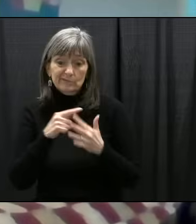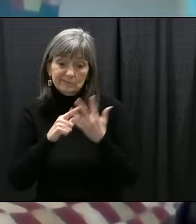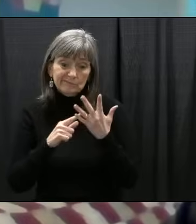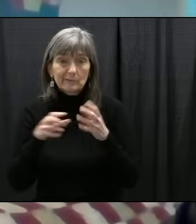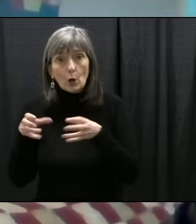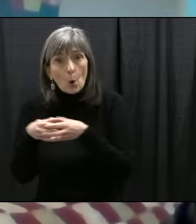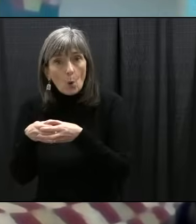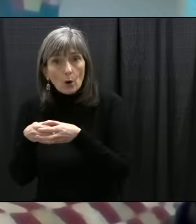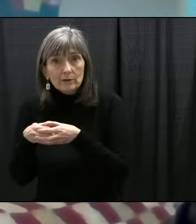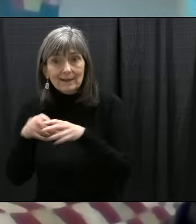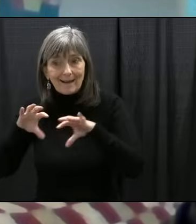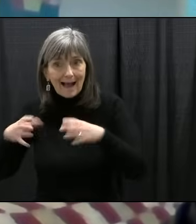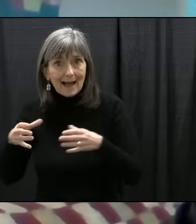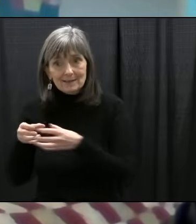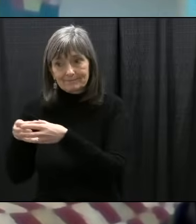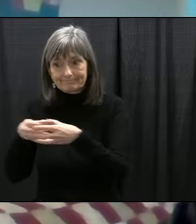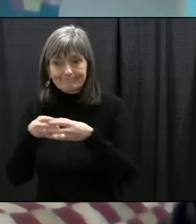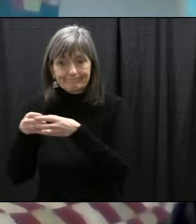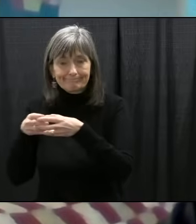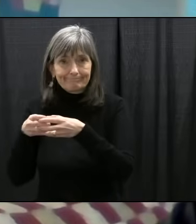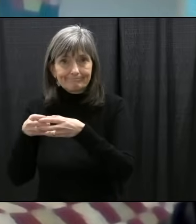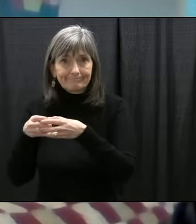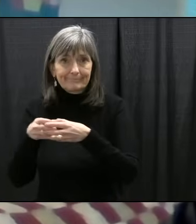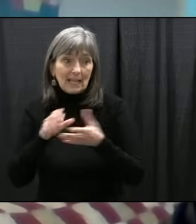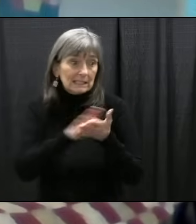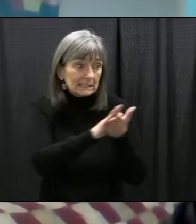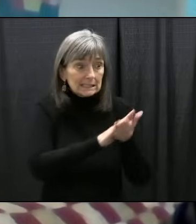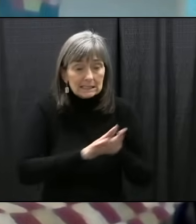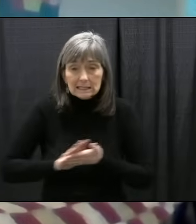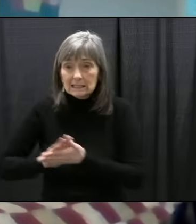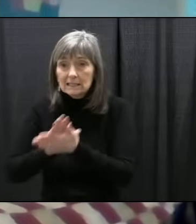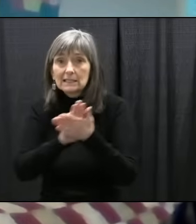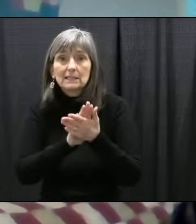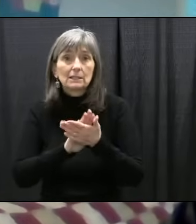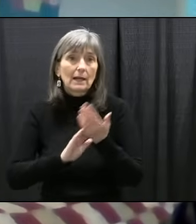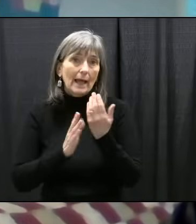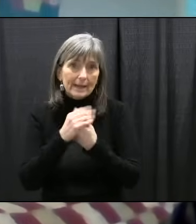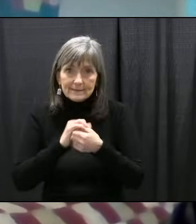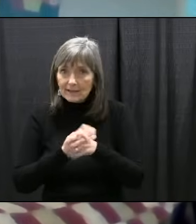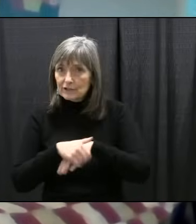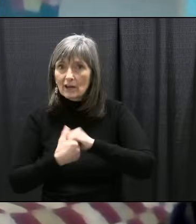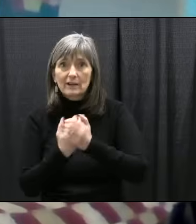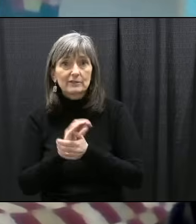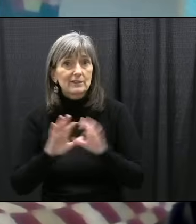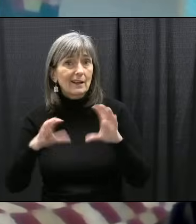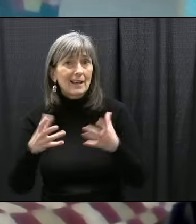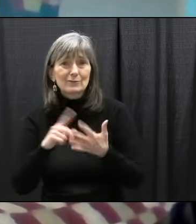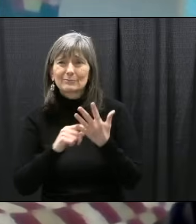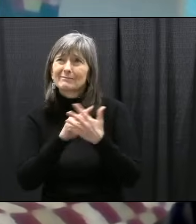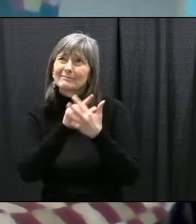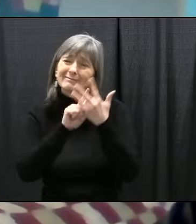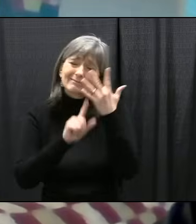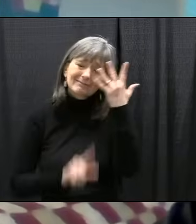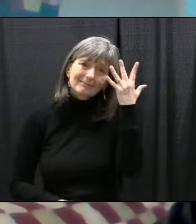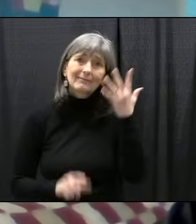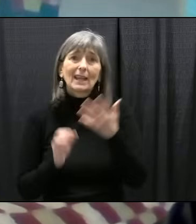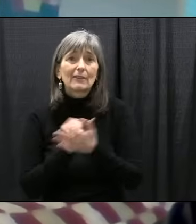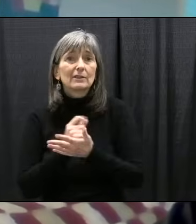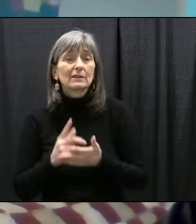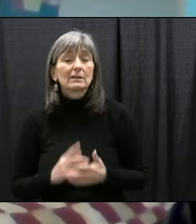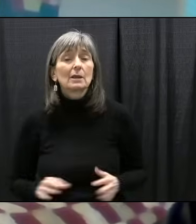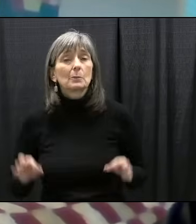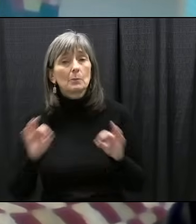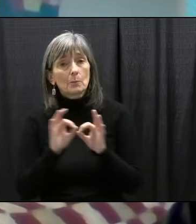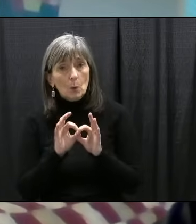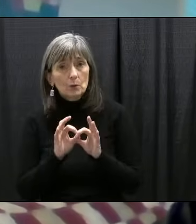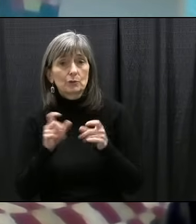cohorting and all the cleaning that's being done, the hand sanitizers in the classrooms, all of those things are very